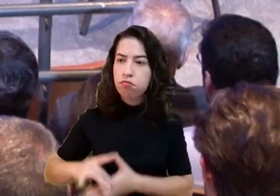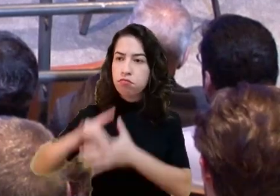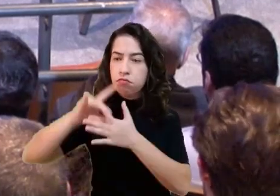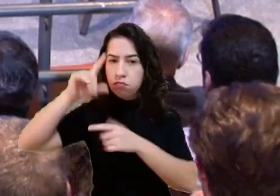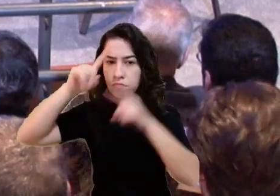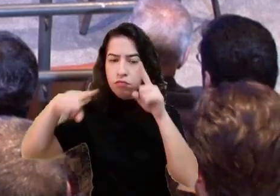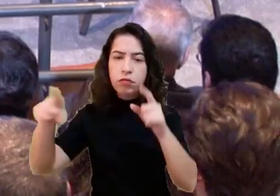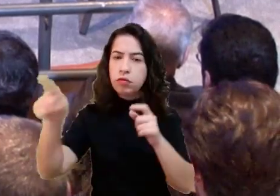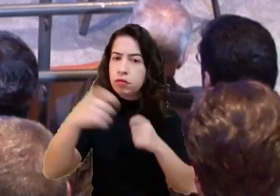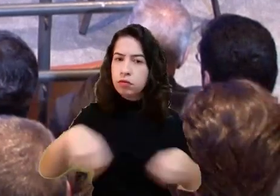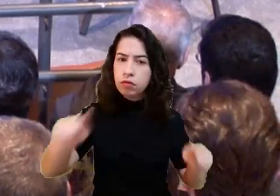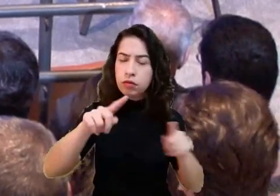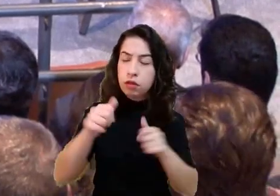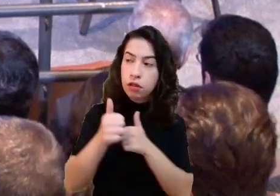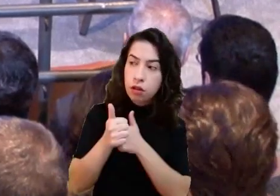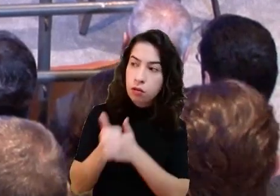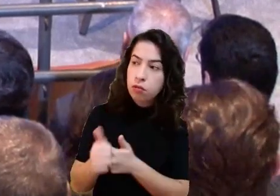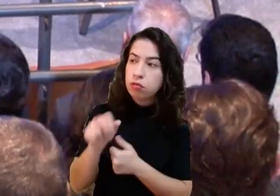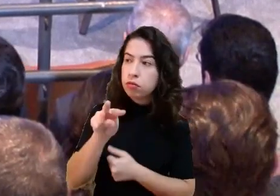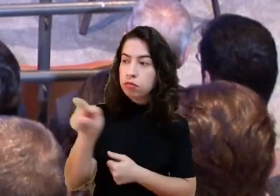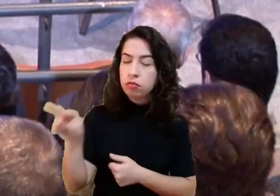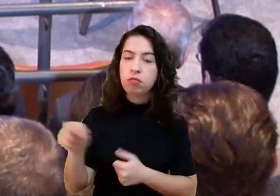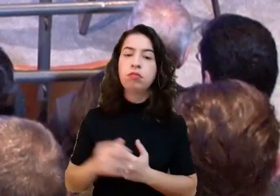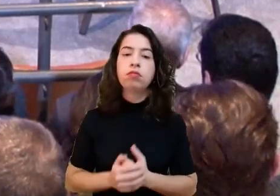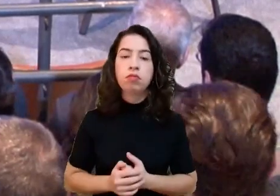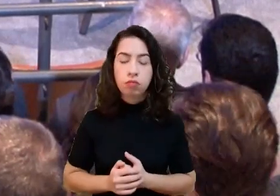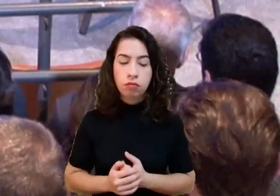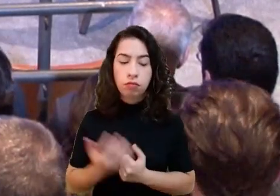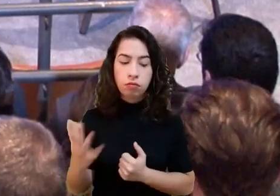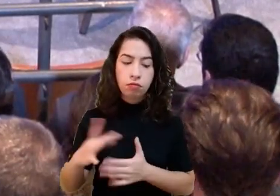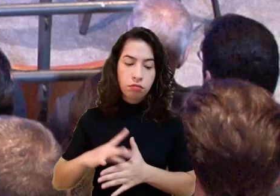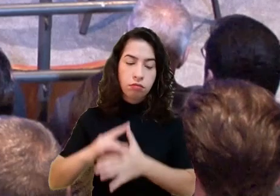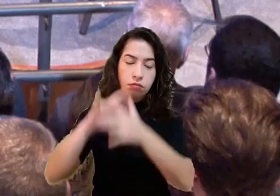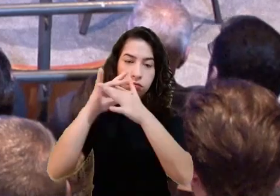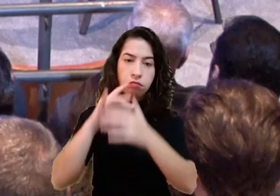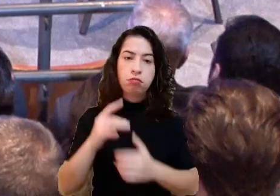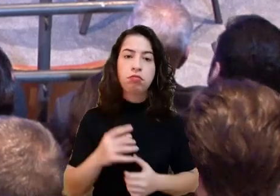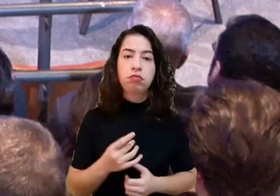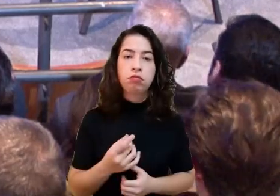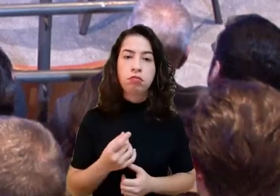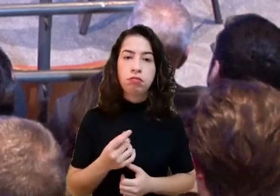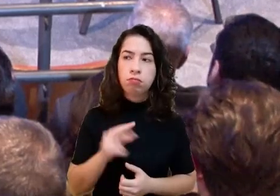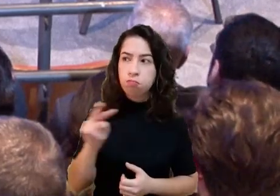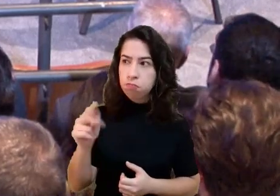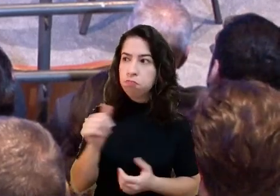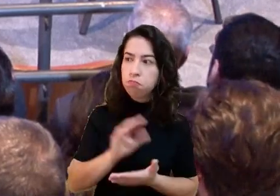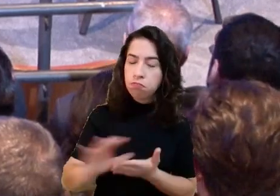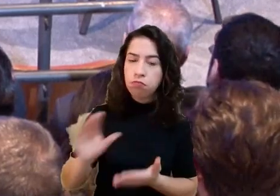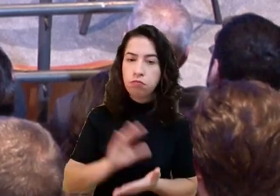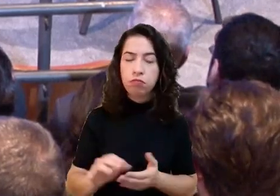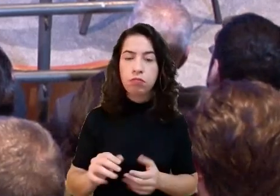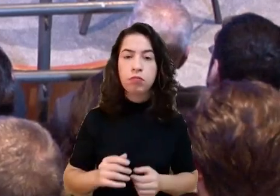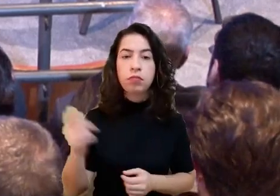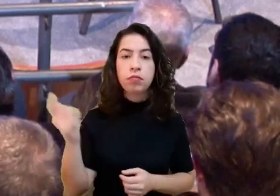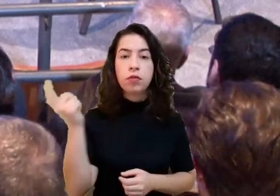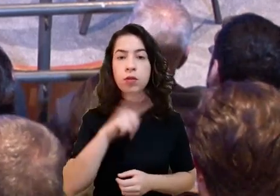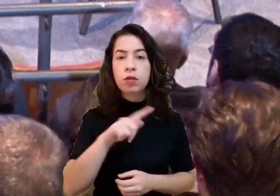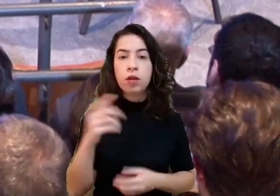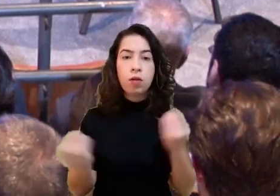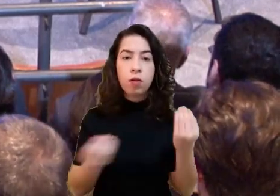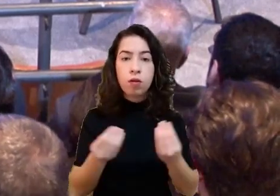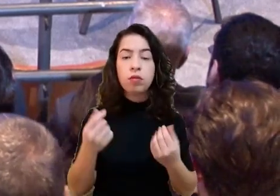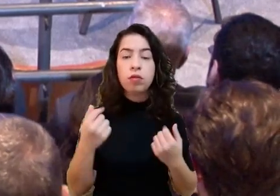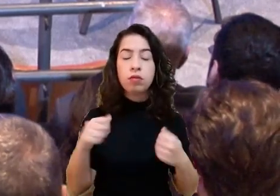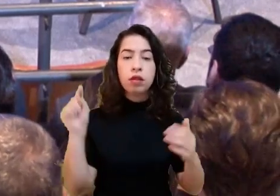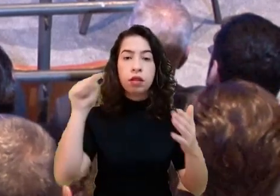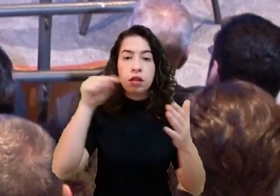follower. They lead and you go and you help and you allocate capital. But you can only do that if you have the